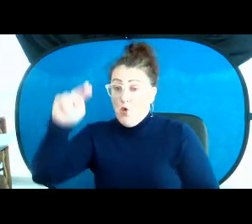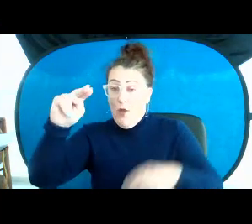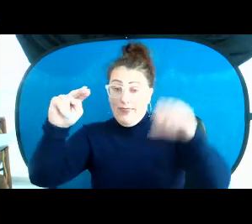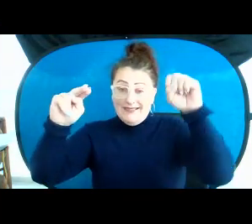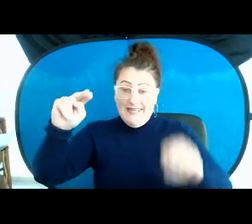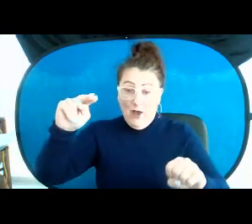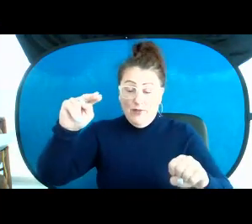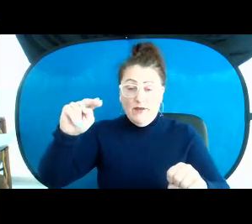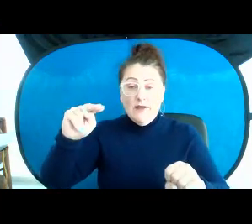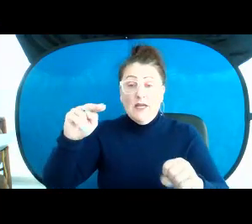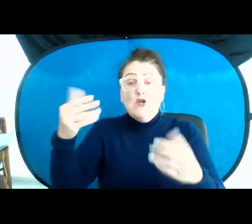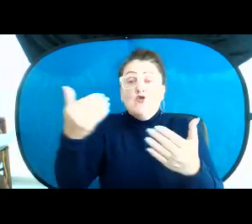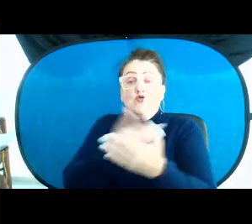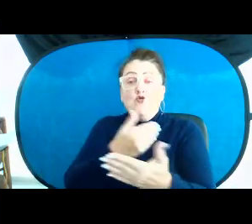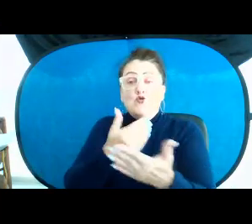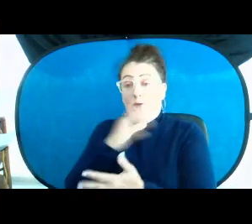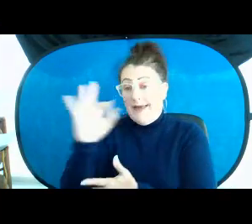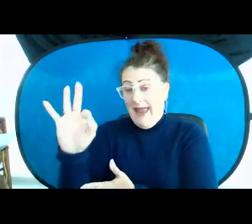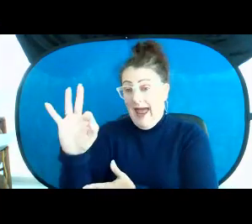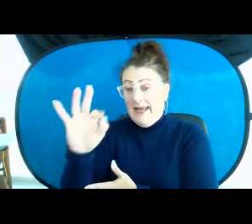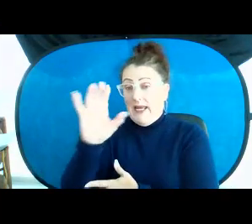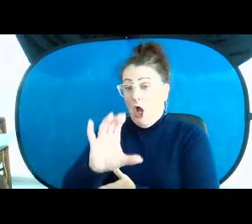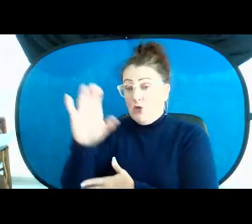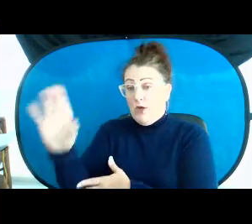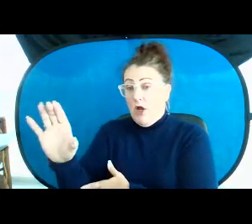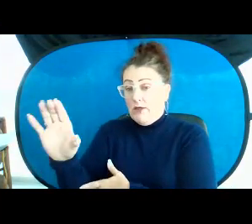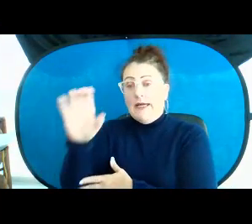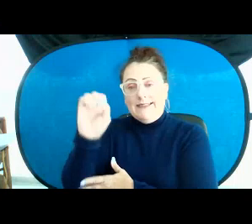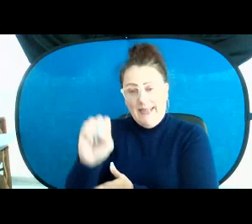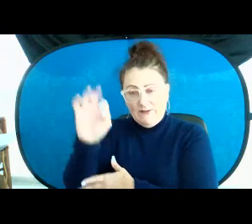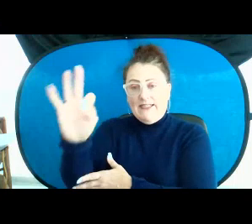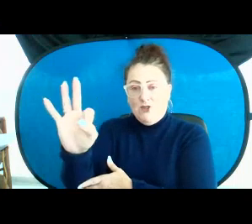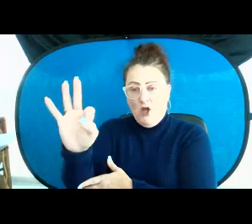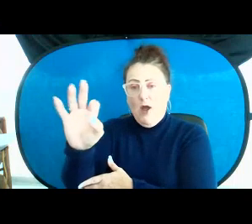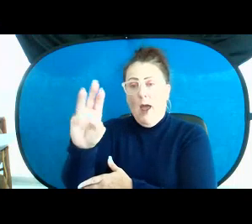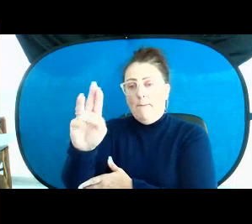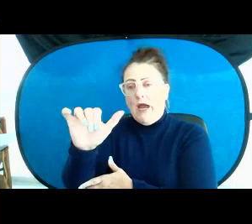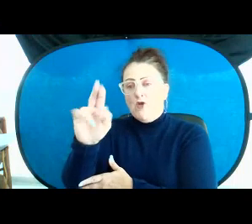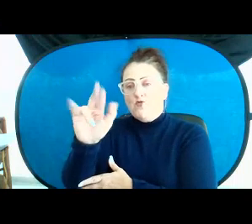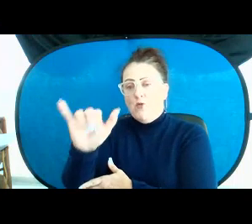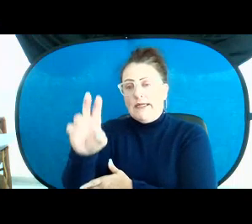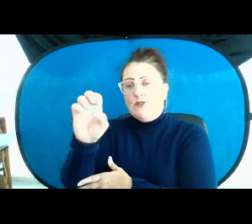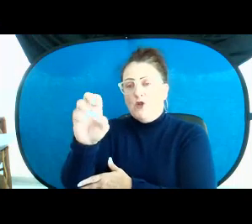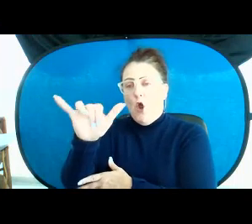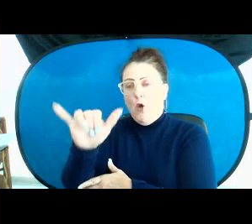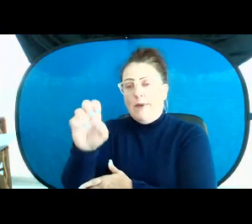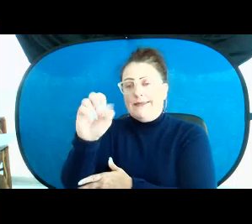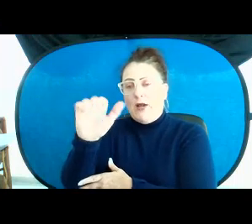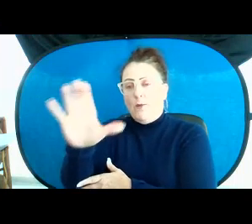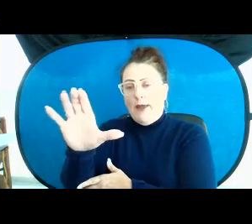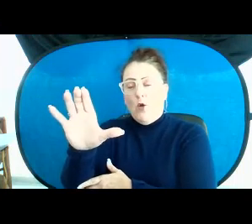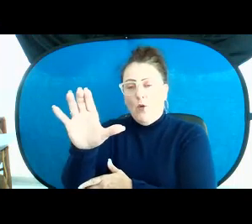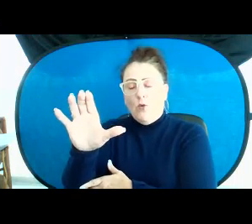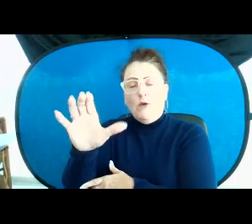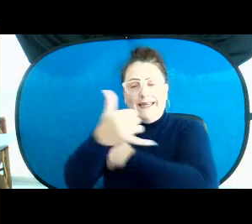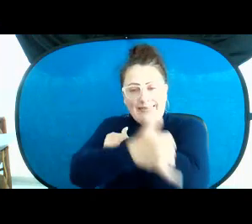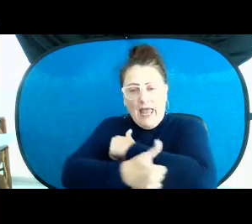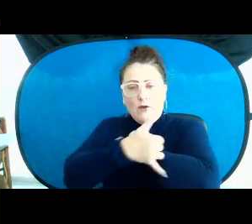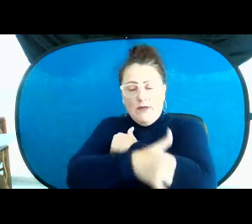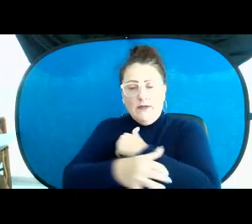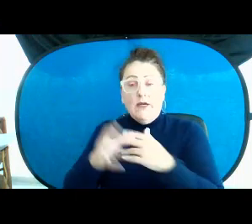add 9 new projects in Contra Costa, San Francisco, Marin, Sonoma, and Sacramento counties, and program